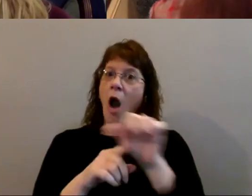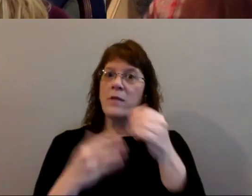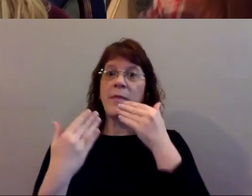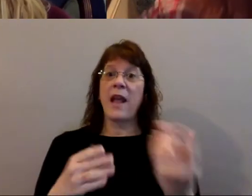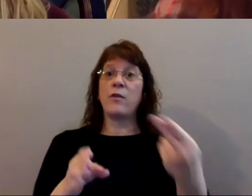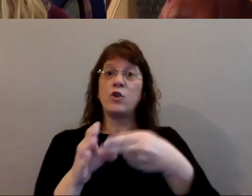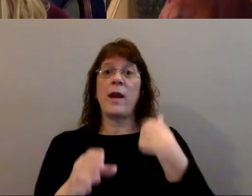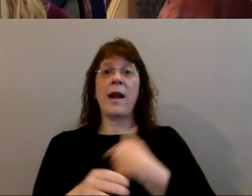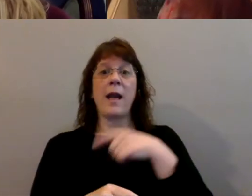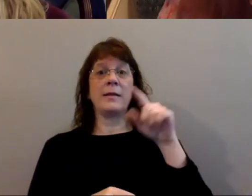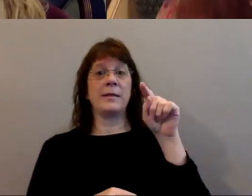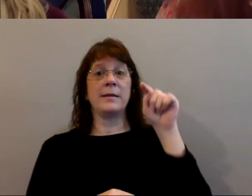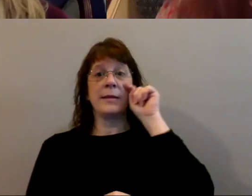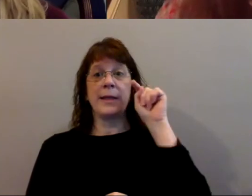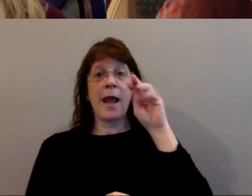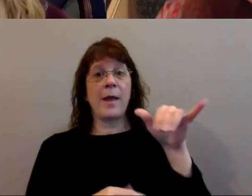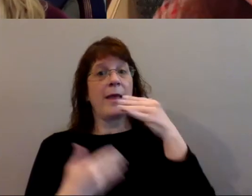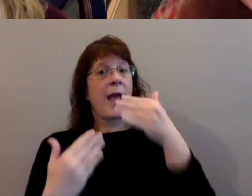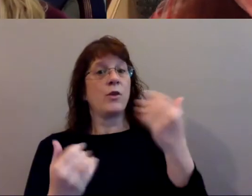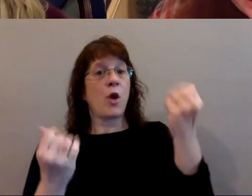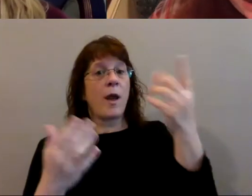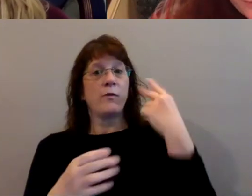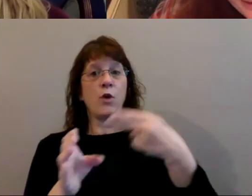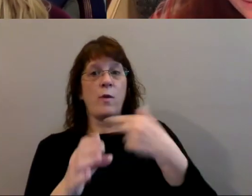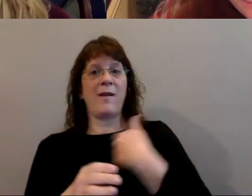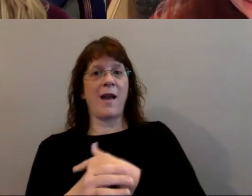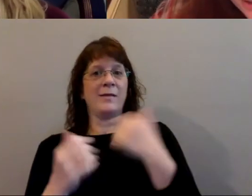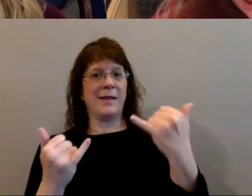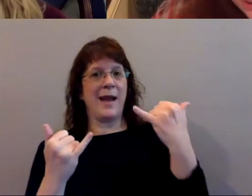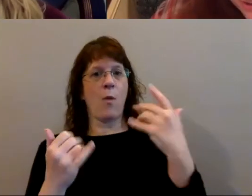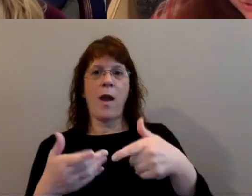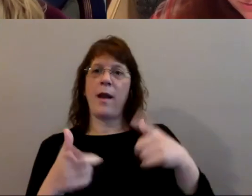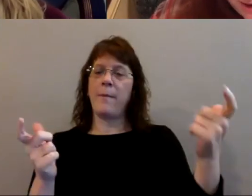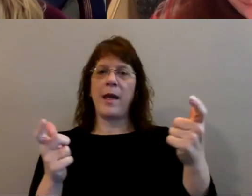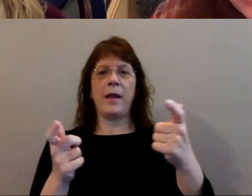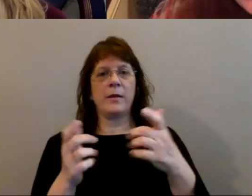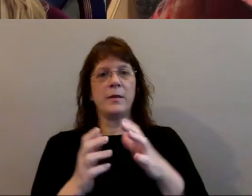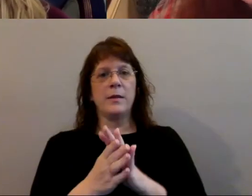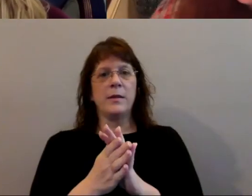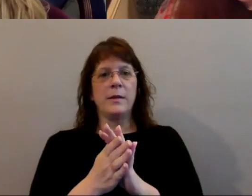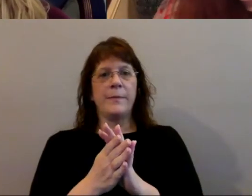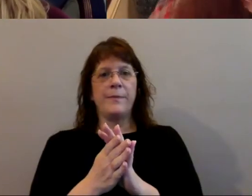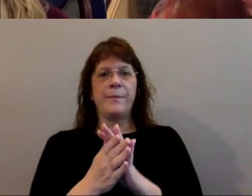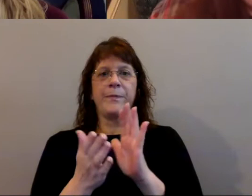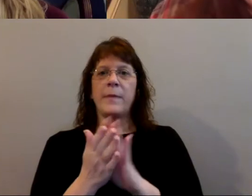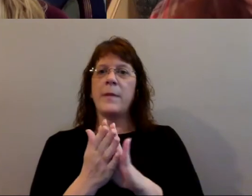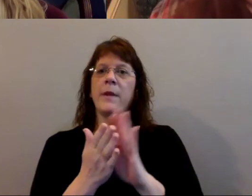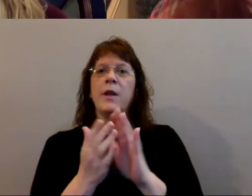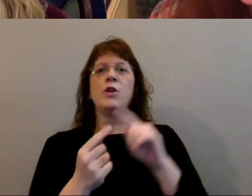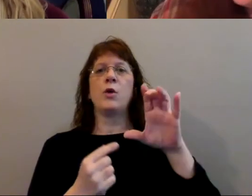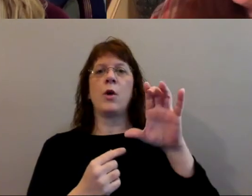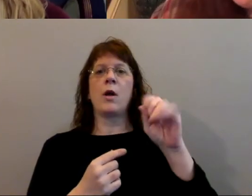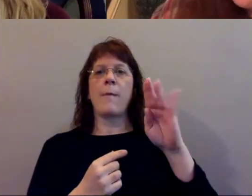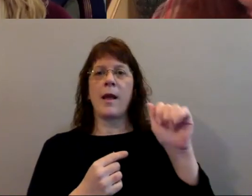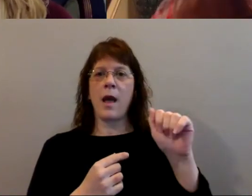And Tammy, thank you so much for joining us today. We want to give a big shout out to the Columbia Regional Program